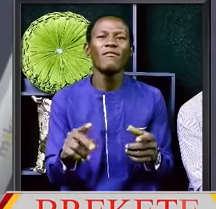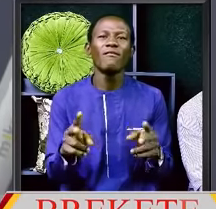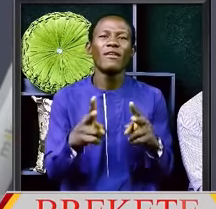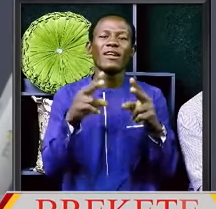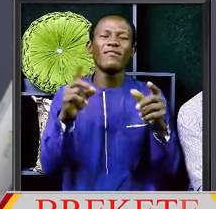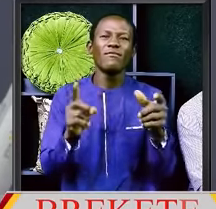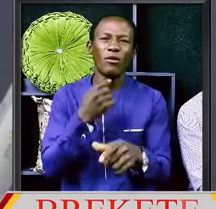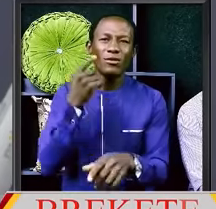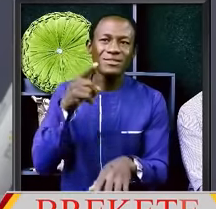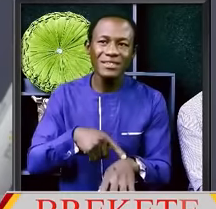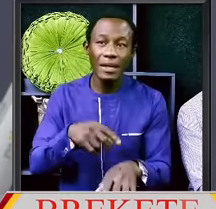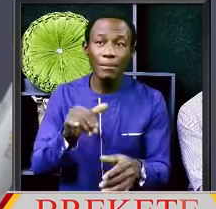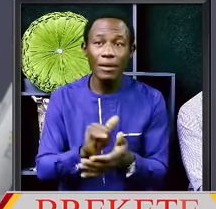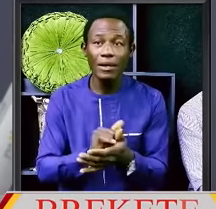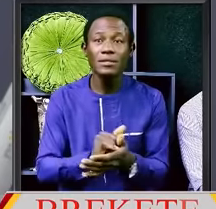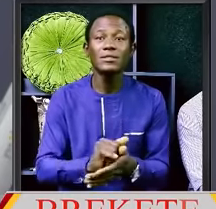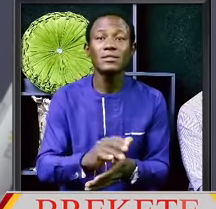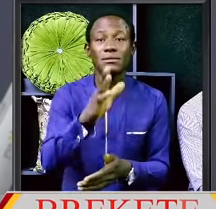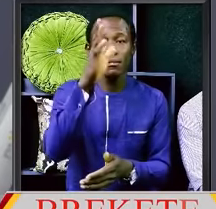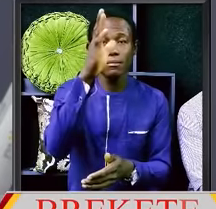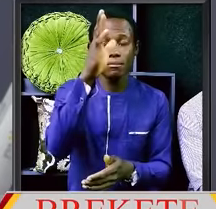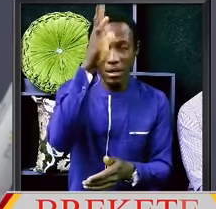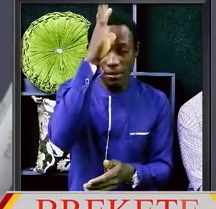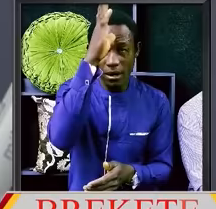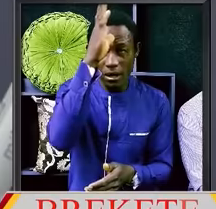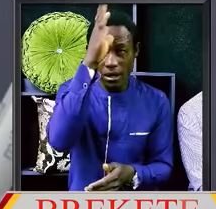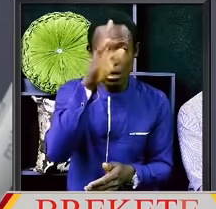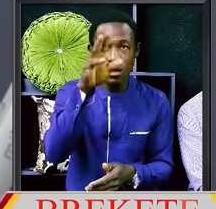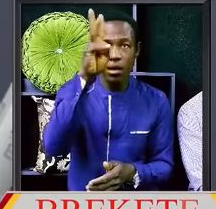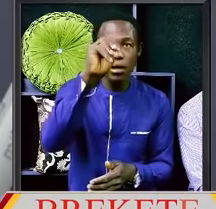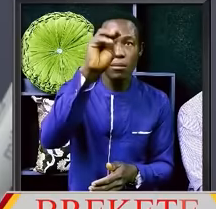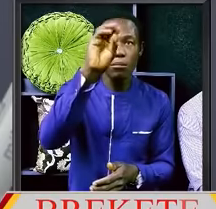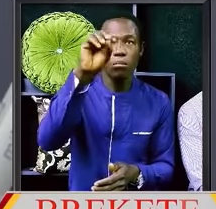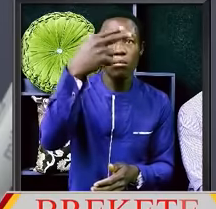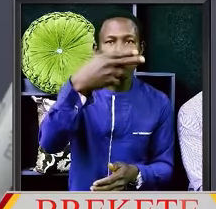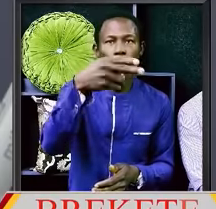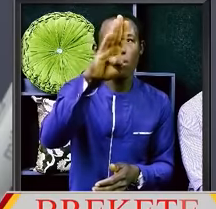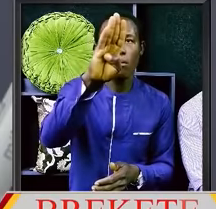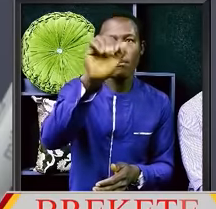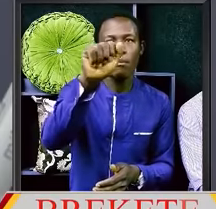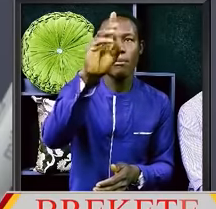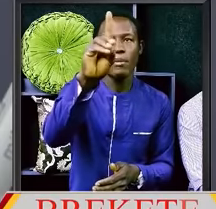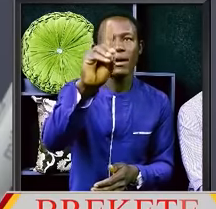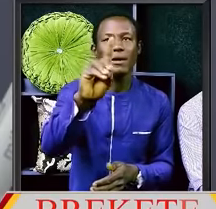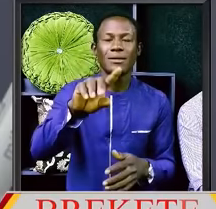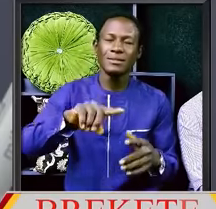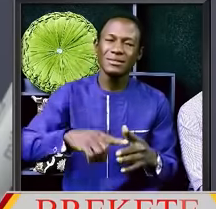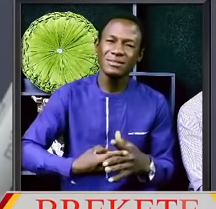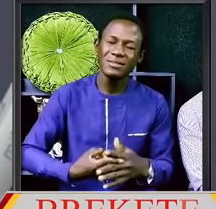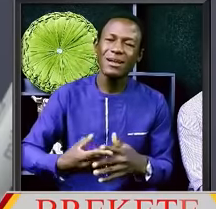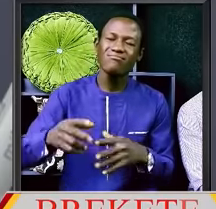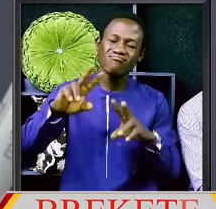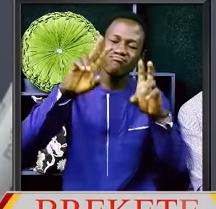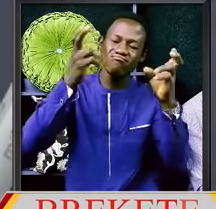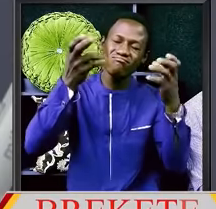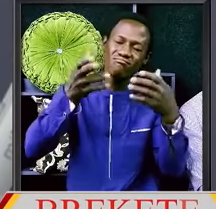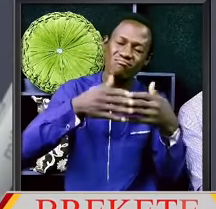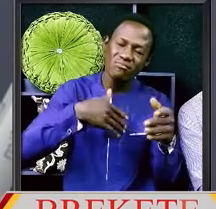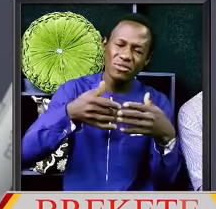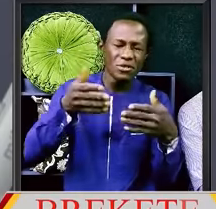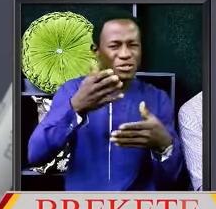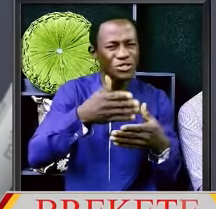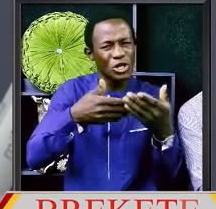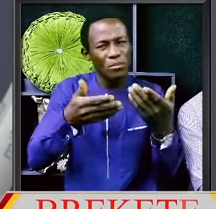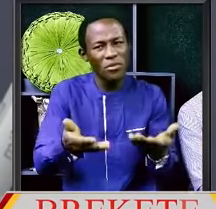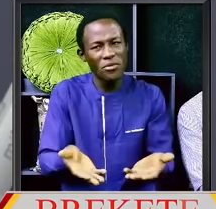Mohbad’s starts in case, many people begin talk plenty things. Some, they raise questions. They ask,